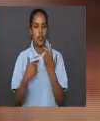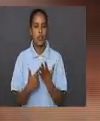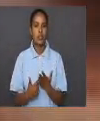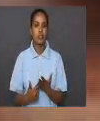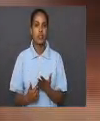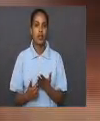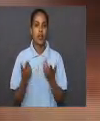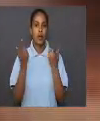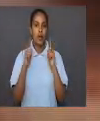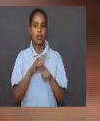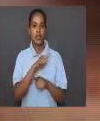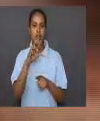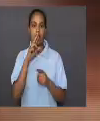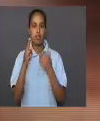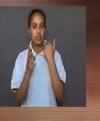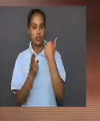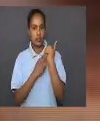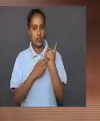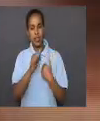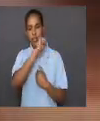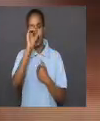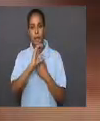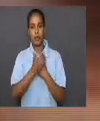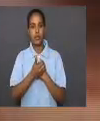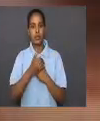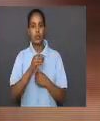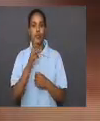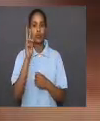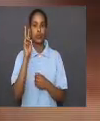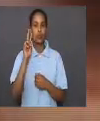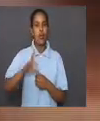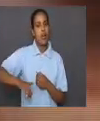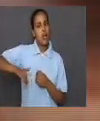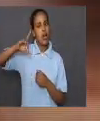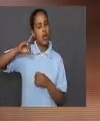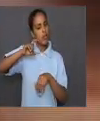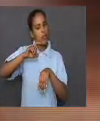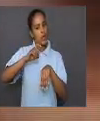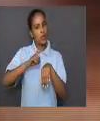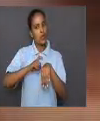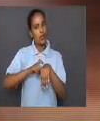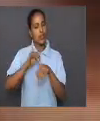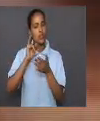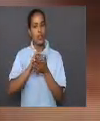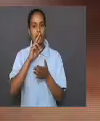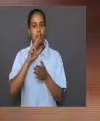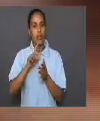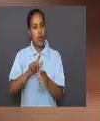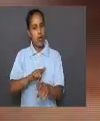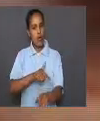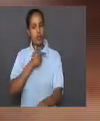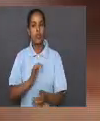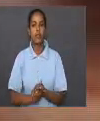Therefore, when they are stored in temperatures that are too high for a period of time that is too